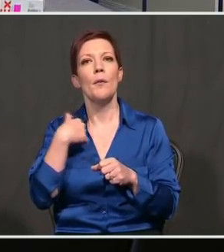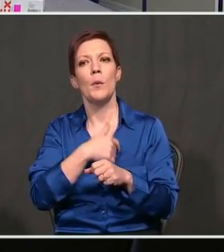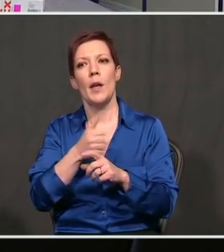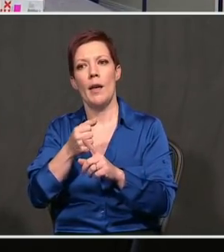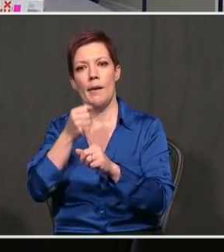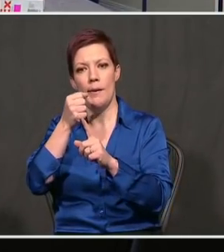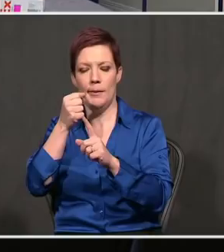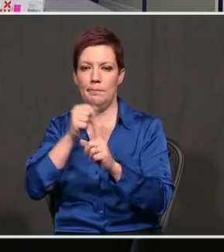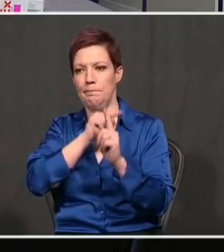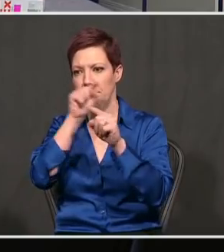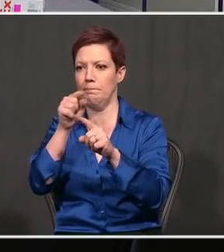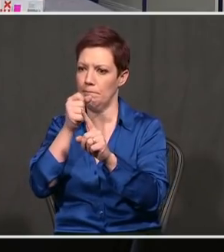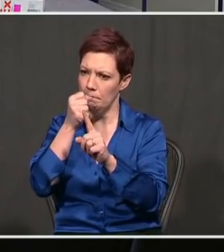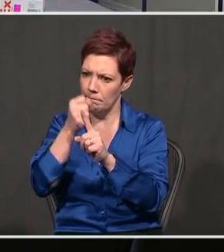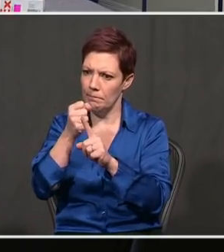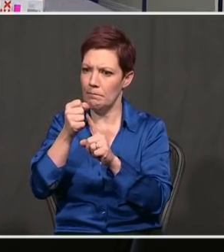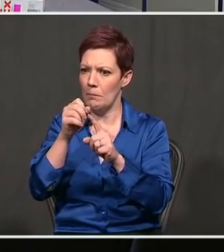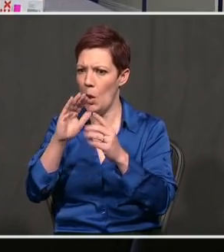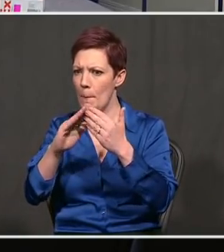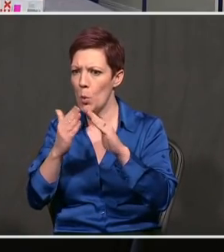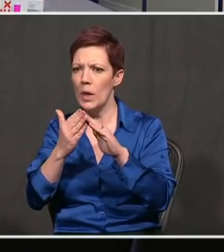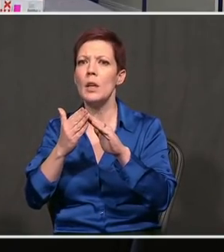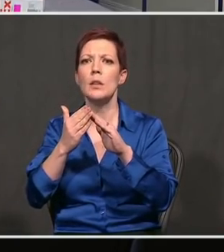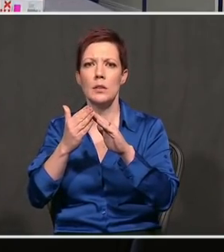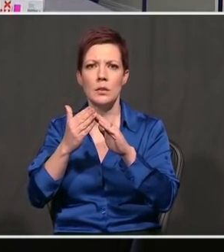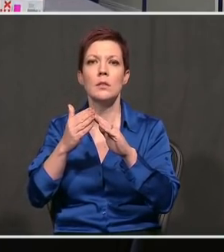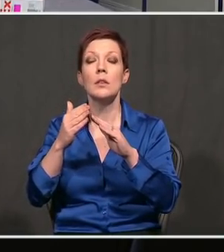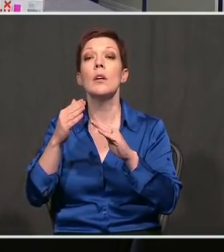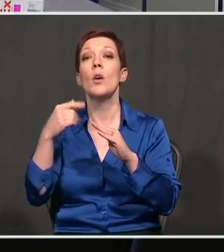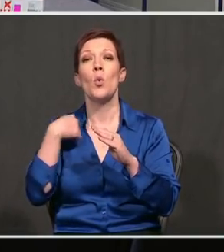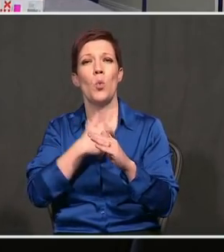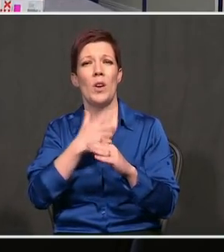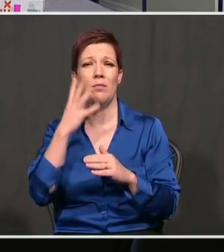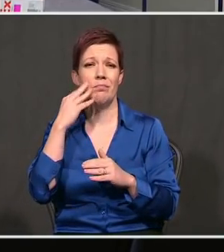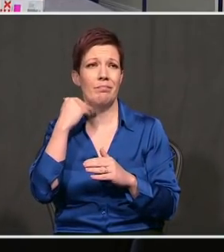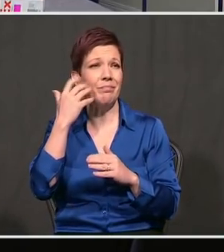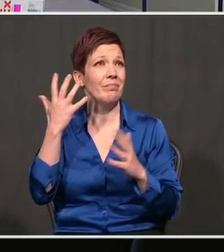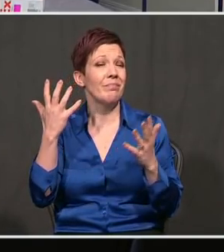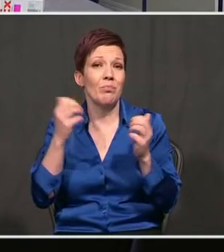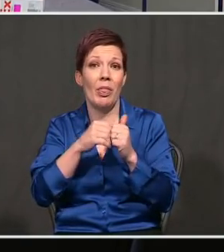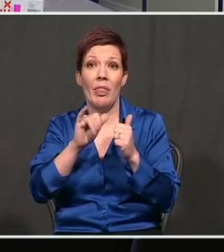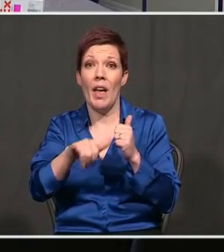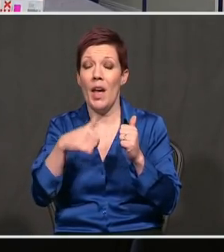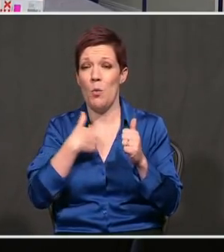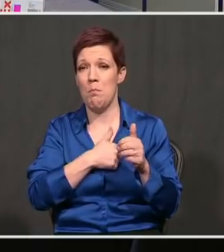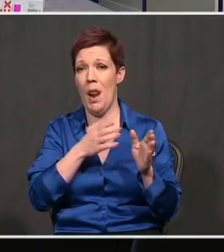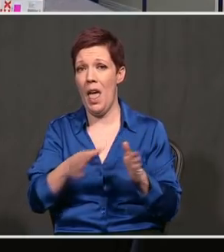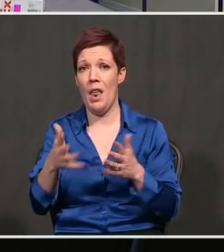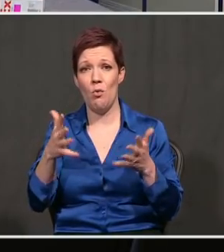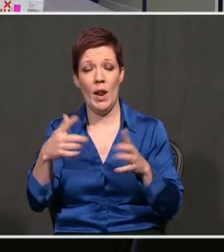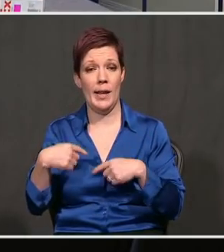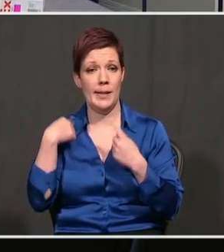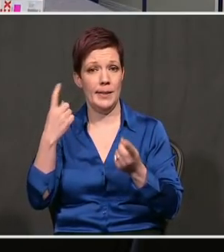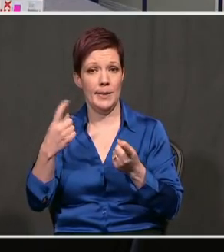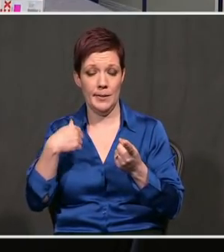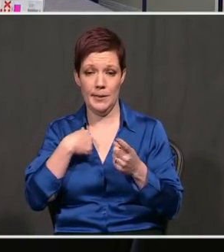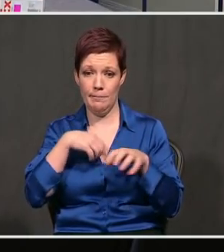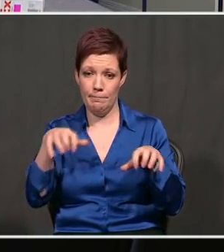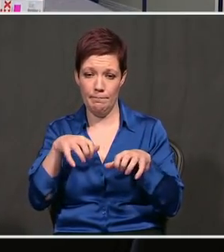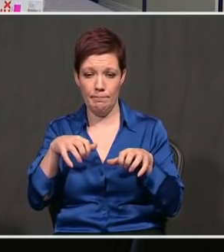communities when that happens. So we're well versed in planning for this. So we spent a lot of time on that. I think a lot of the